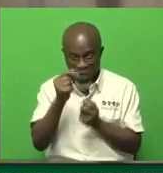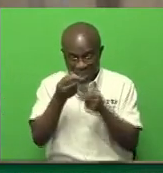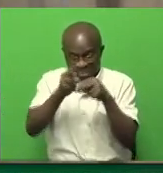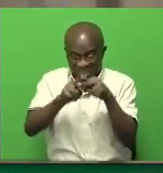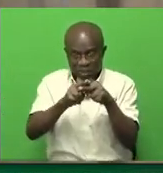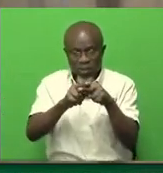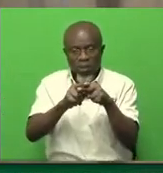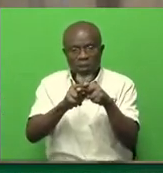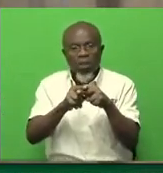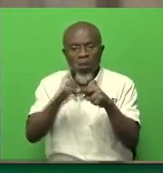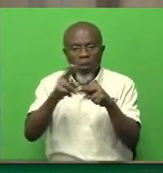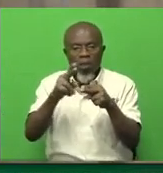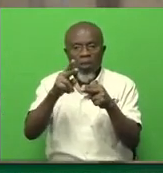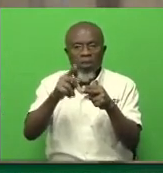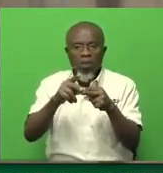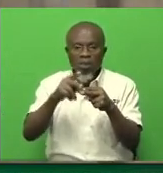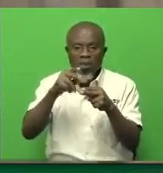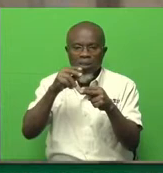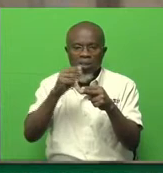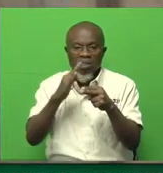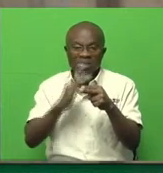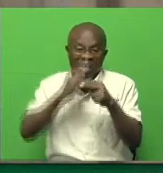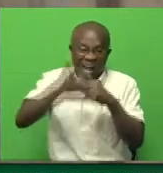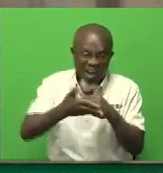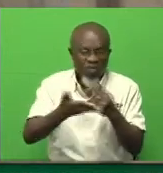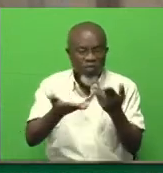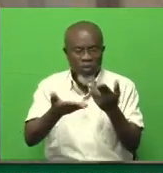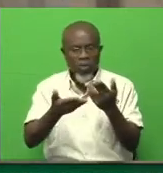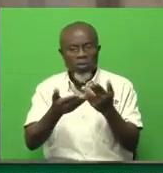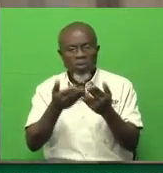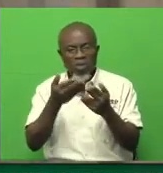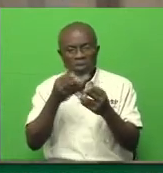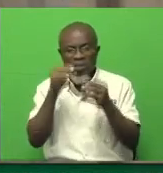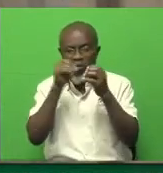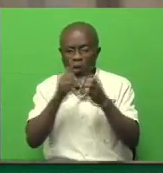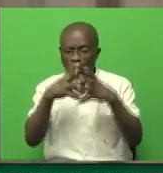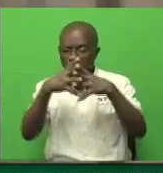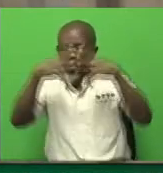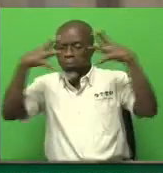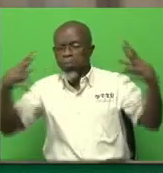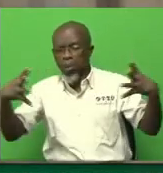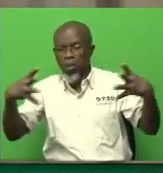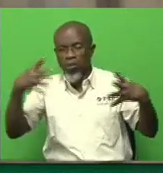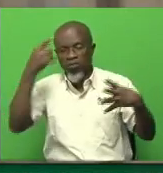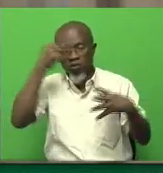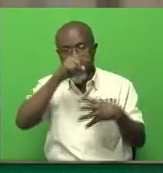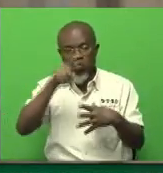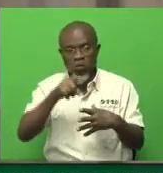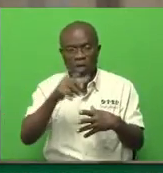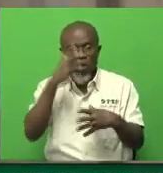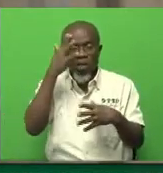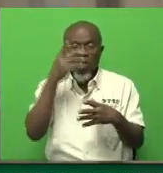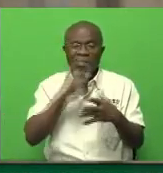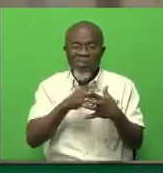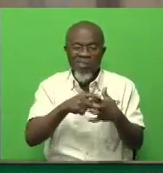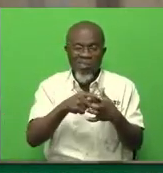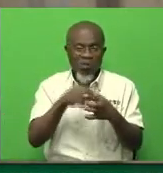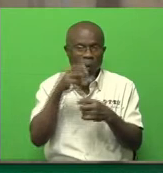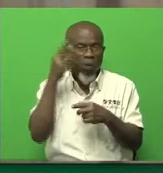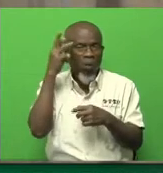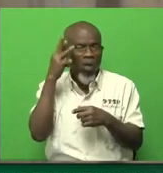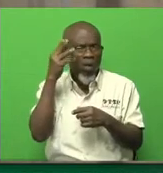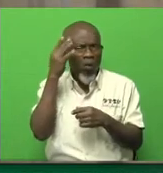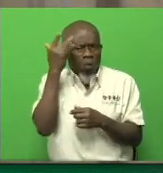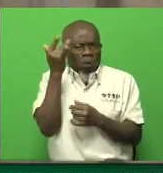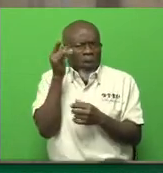wondering why there is so much discontent from people why people are so unhappy when you wait because you could come